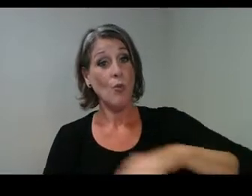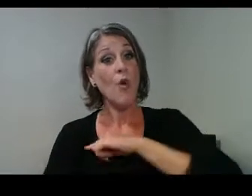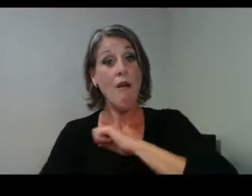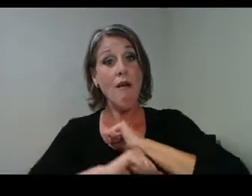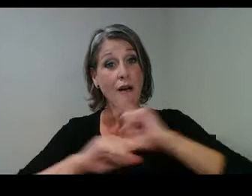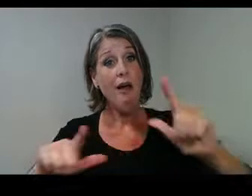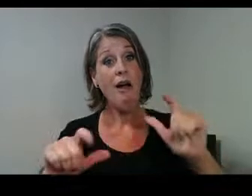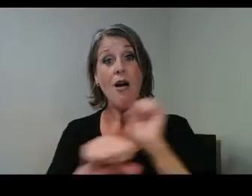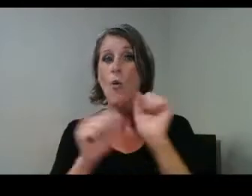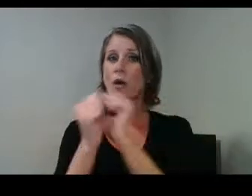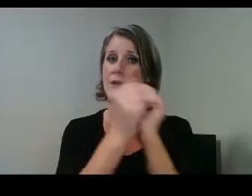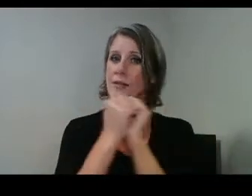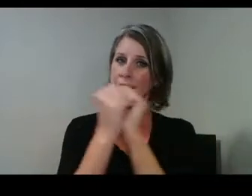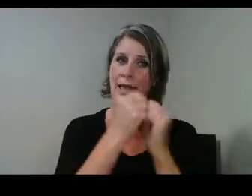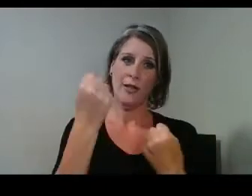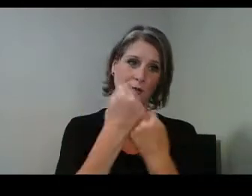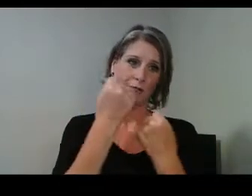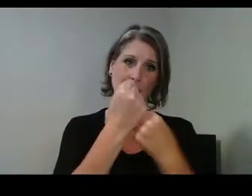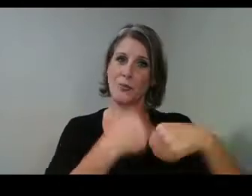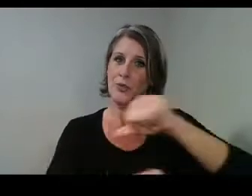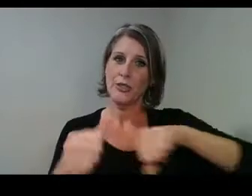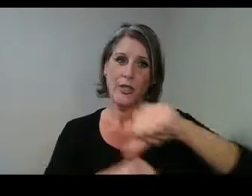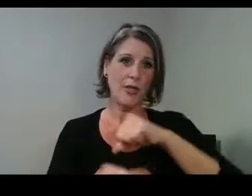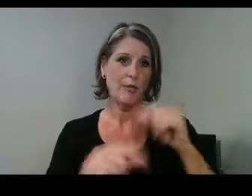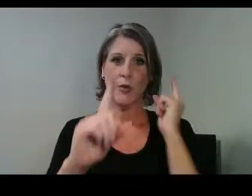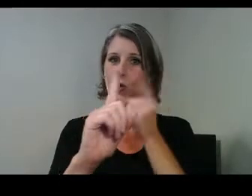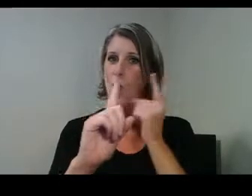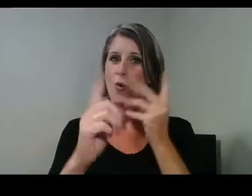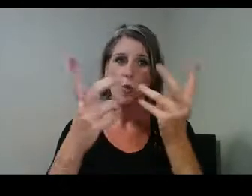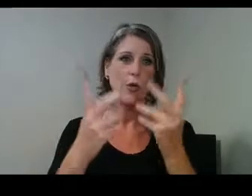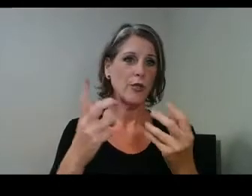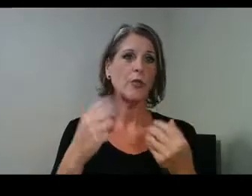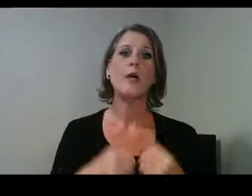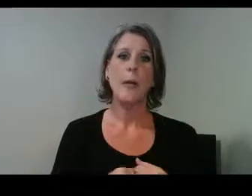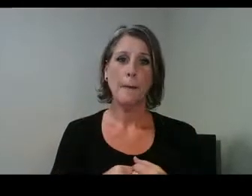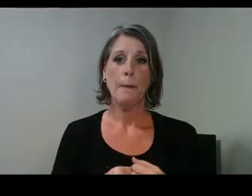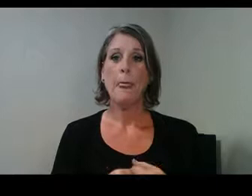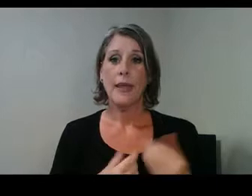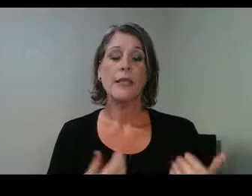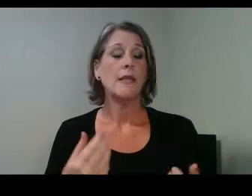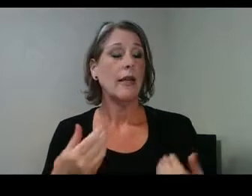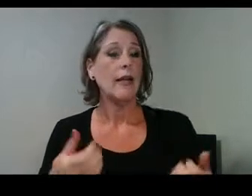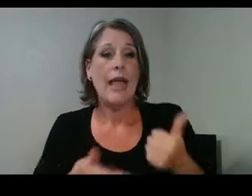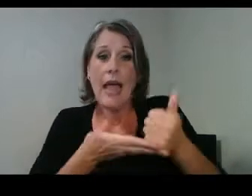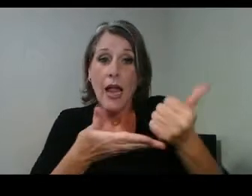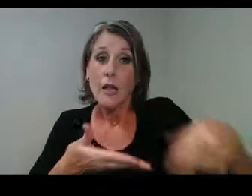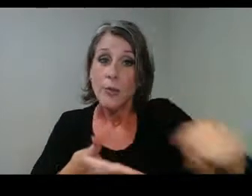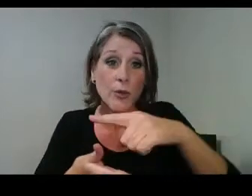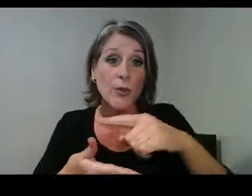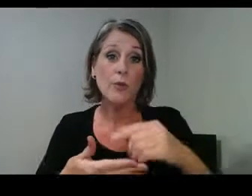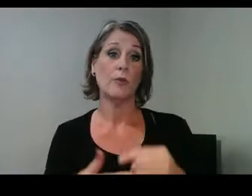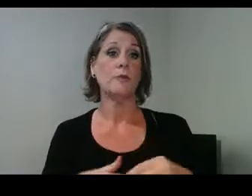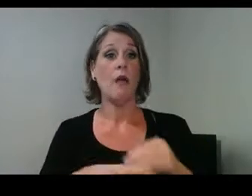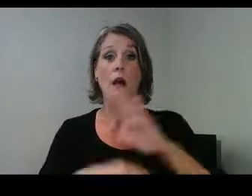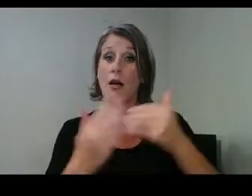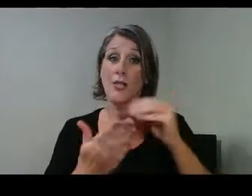supported, cared for, and continues to learn and grow. We promise to support your child and your family throughout this new schooling